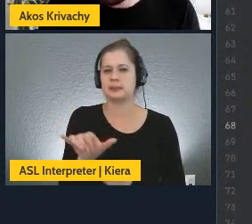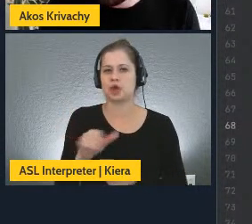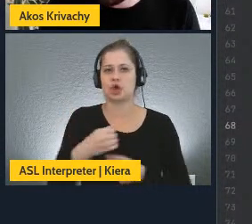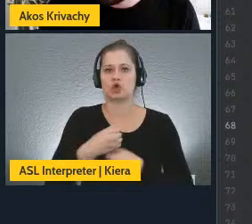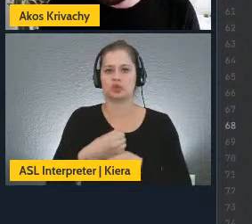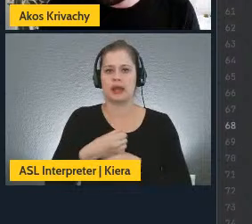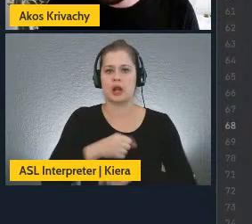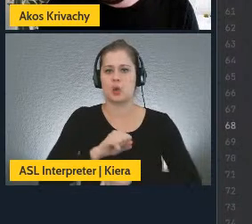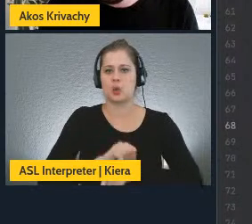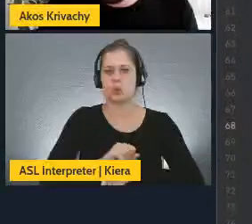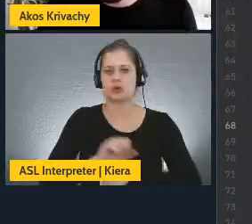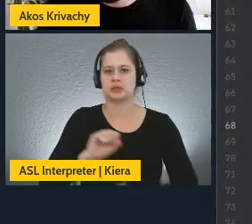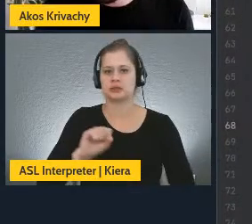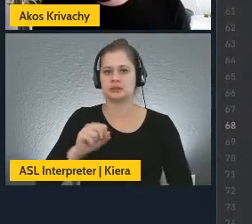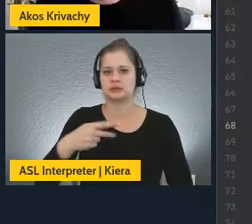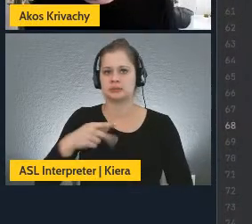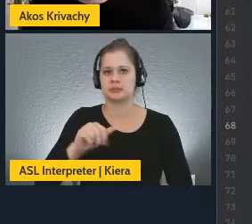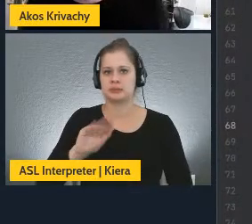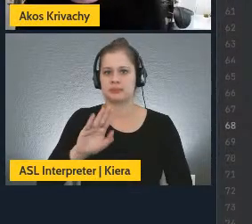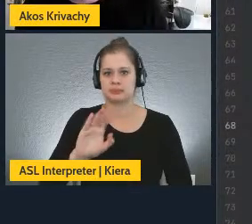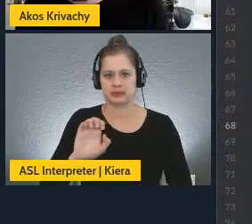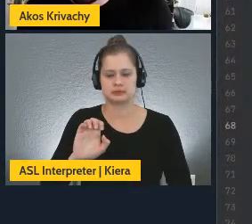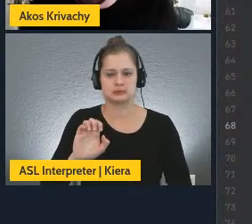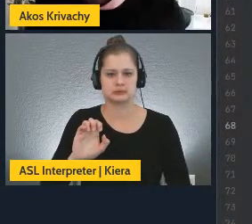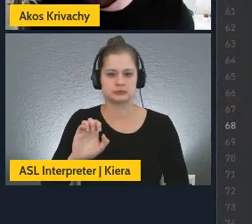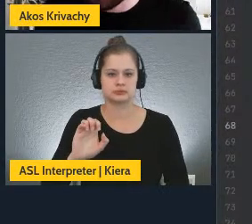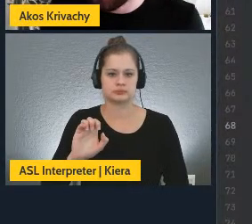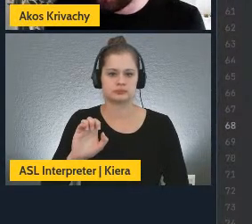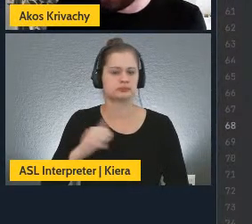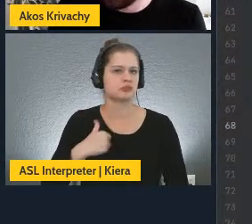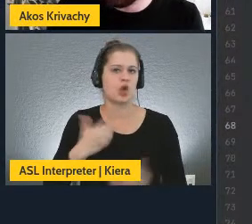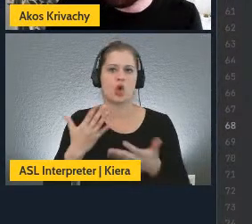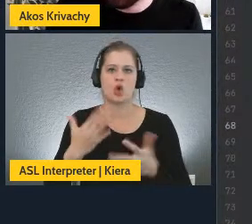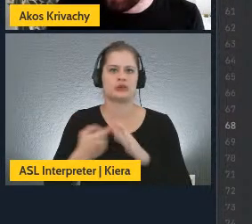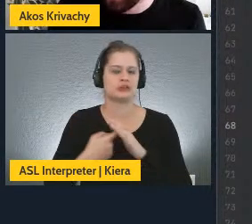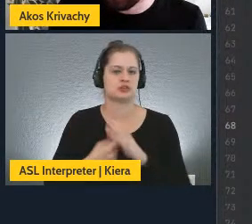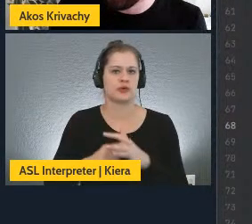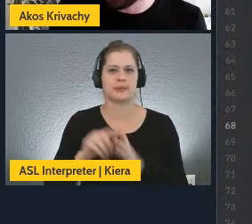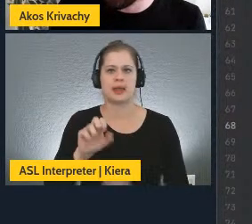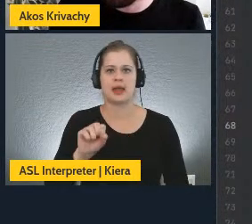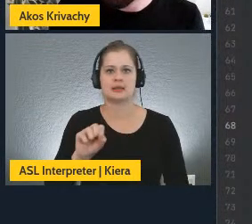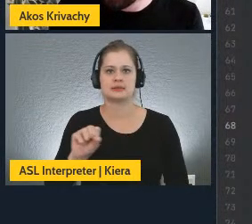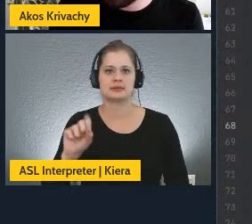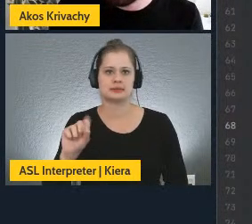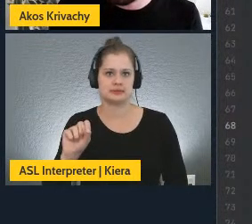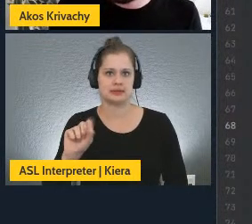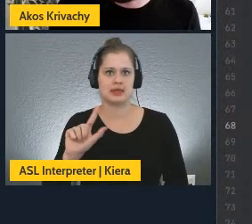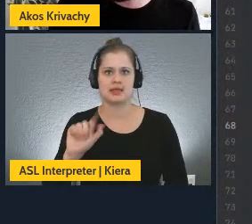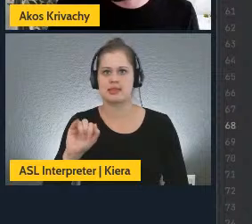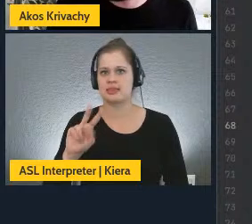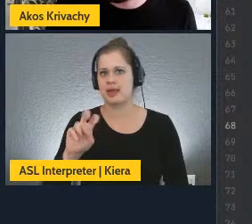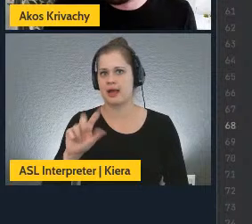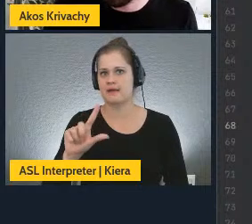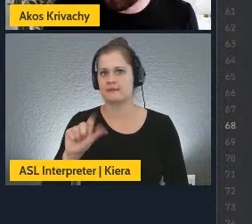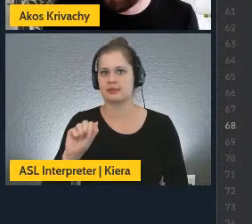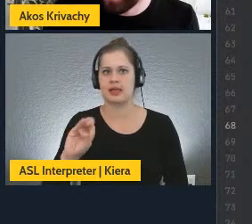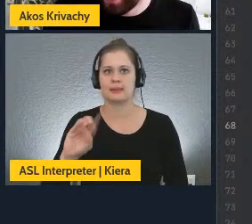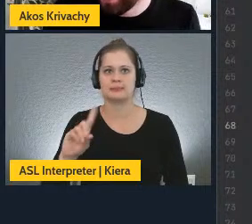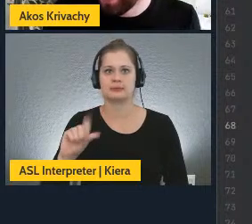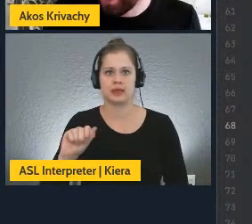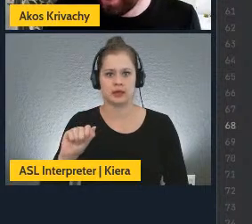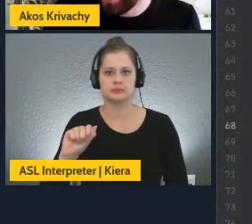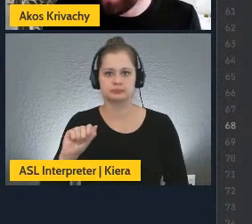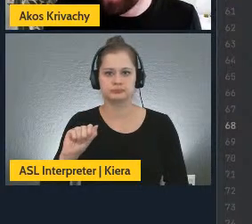integration test. And in my terminal, I've already started up the SST live Lambda dev mode. So this deployed